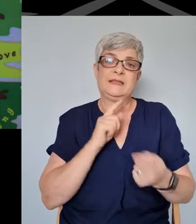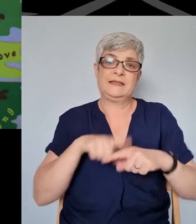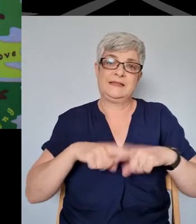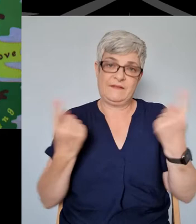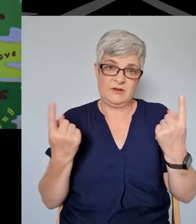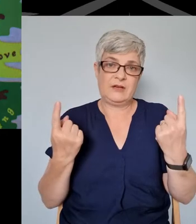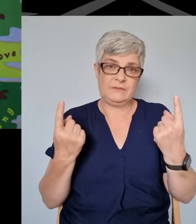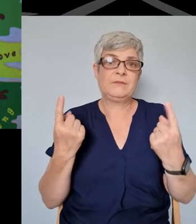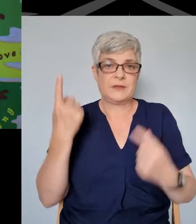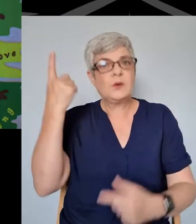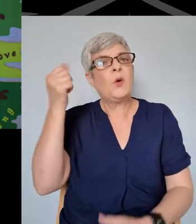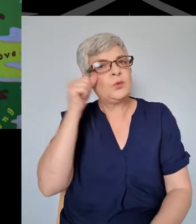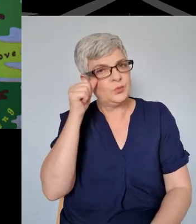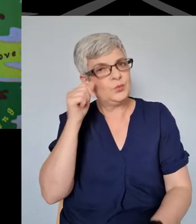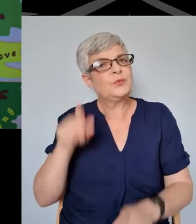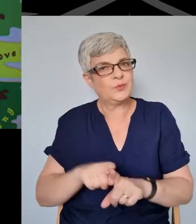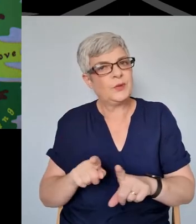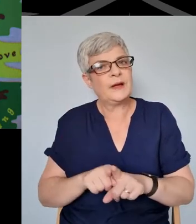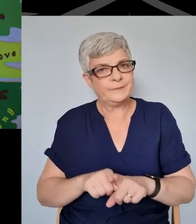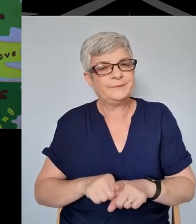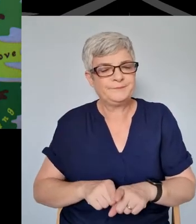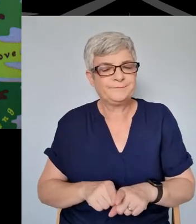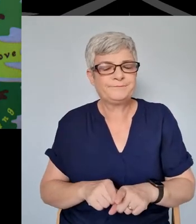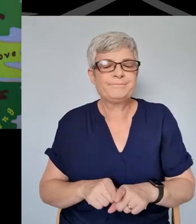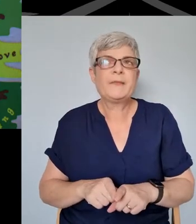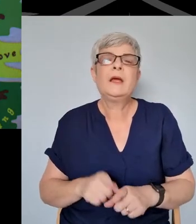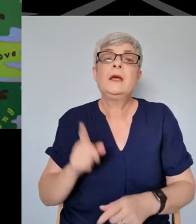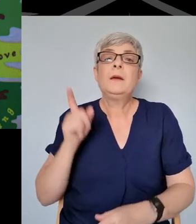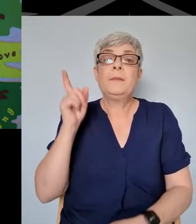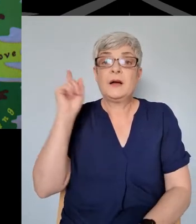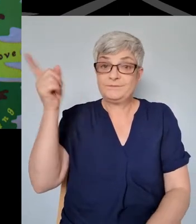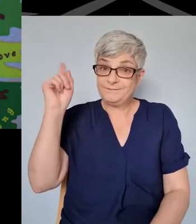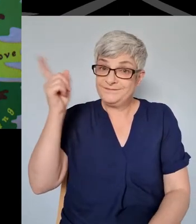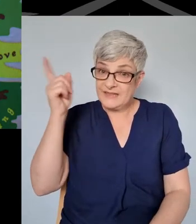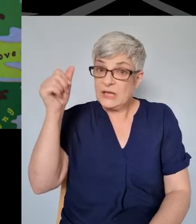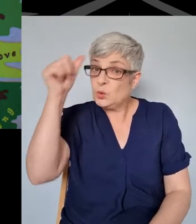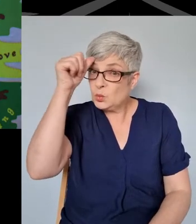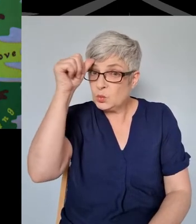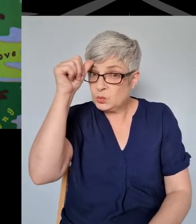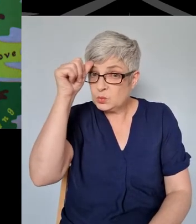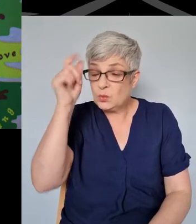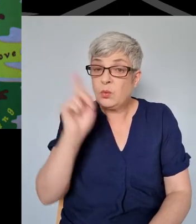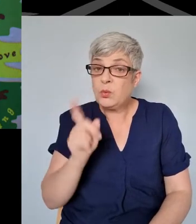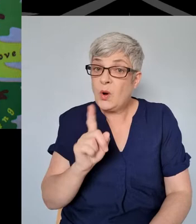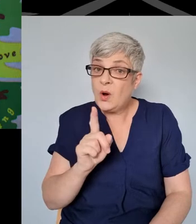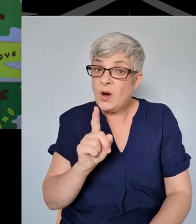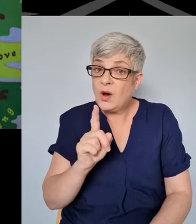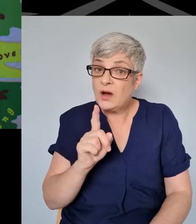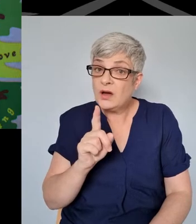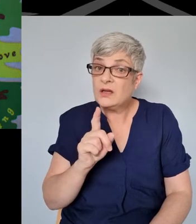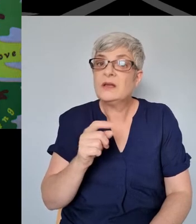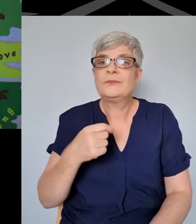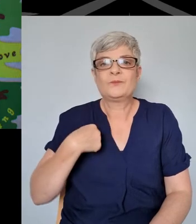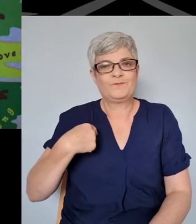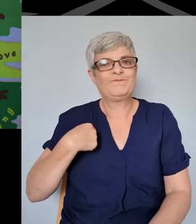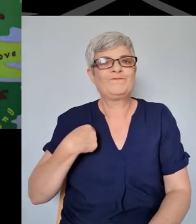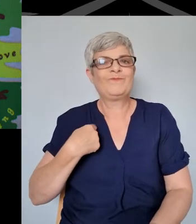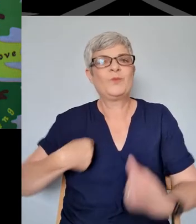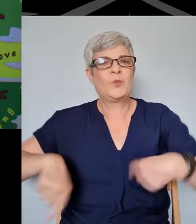And God knows that too. But he also knows what we often overlook.